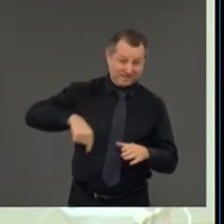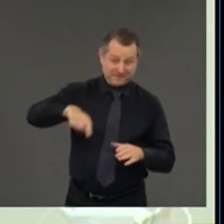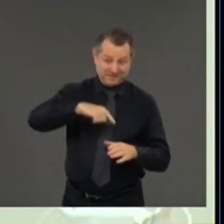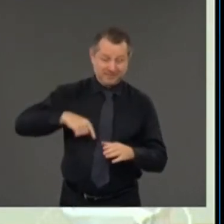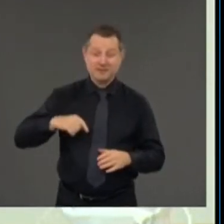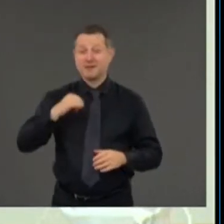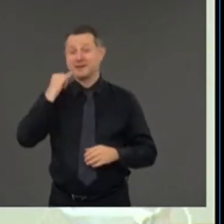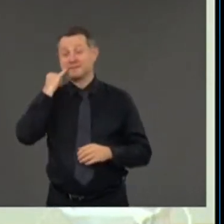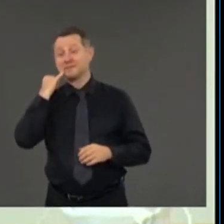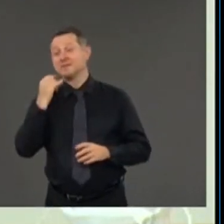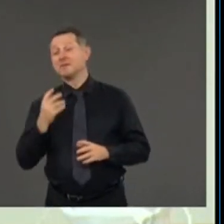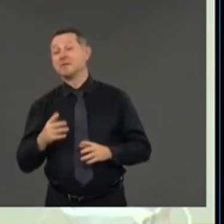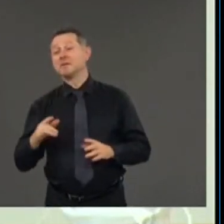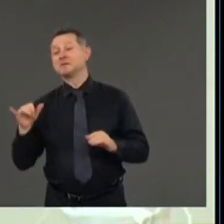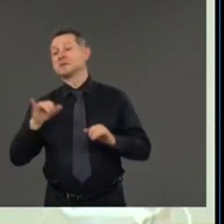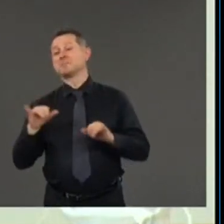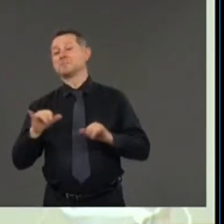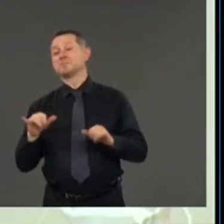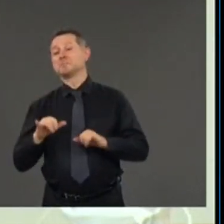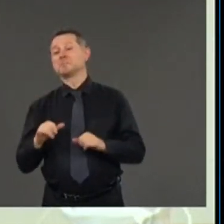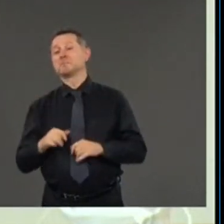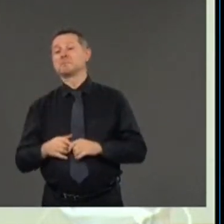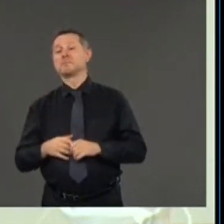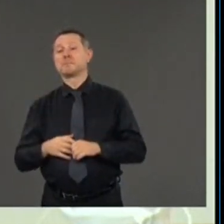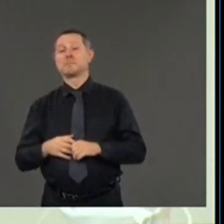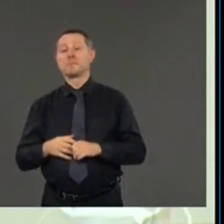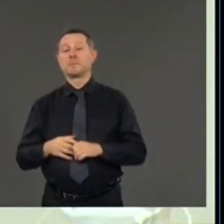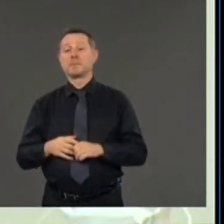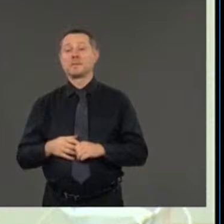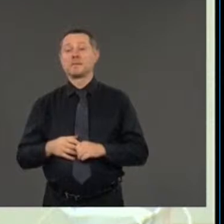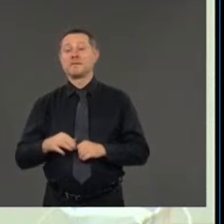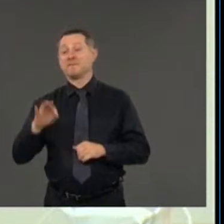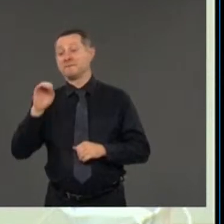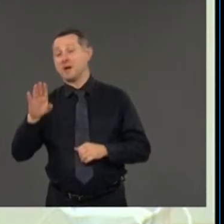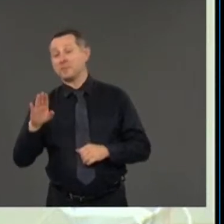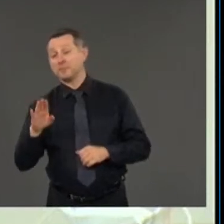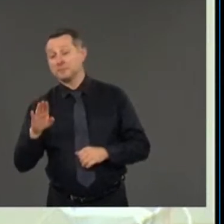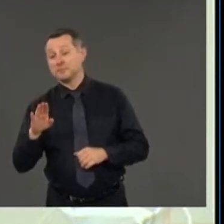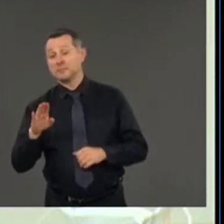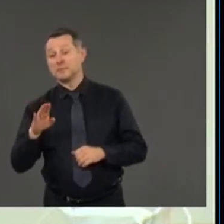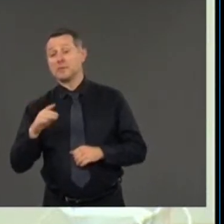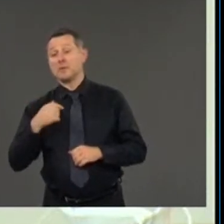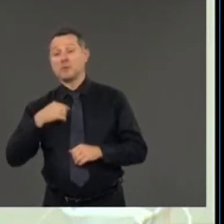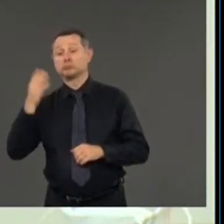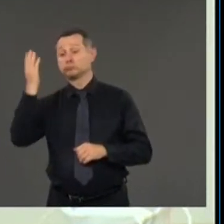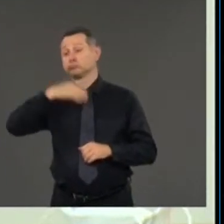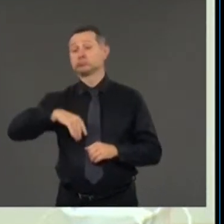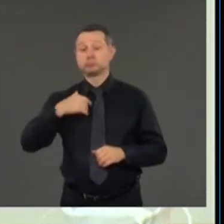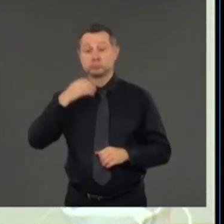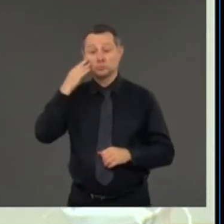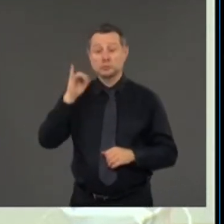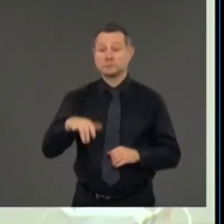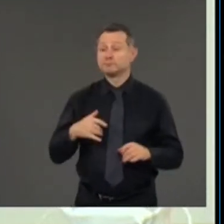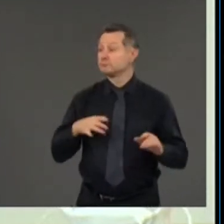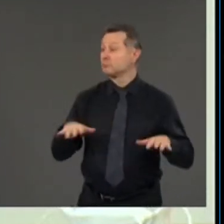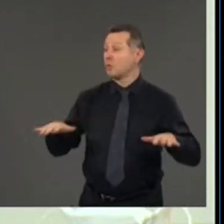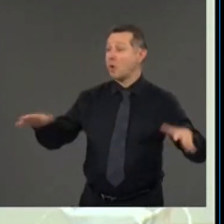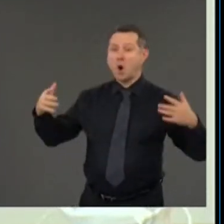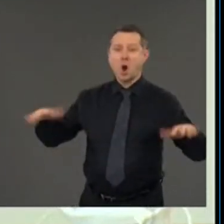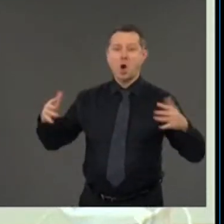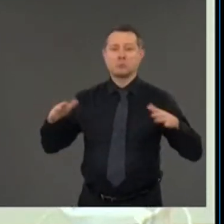by David and others, for quite a while back in February. Community-wide transmission was